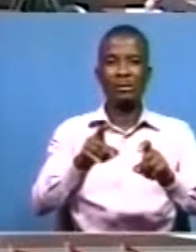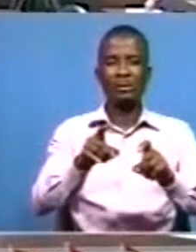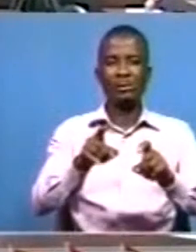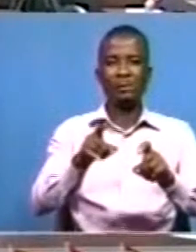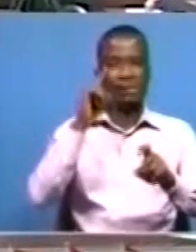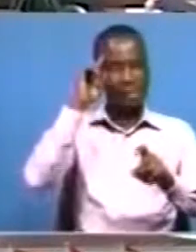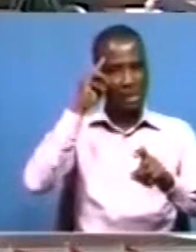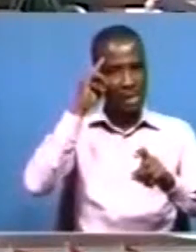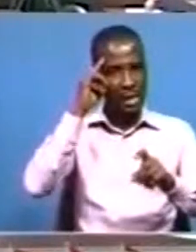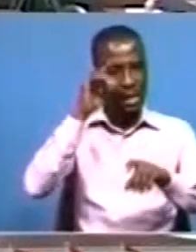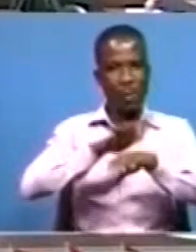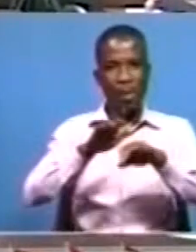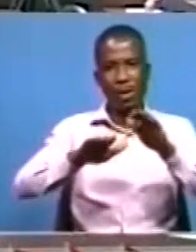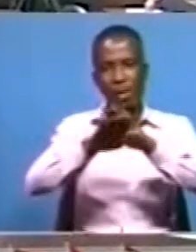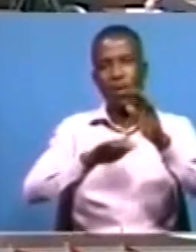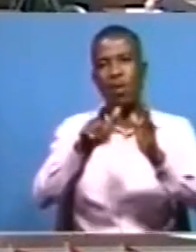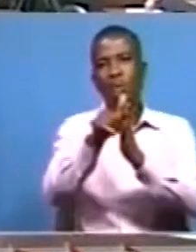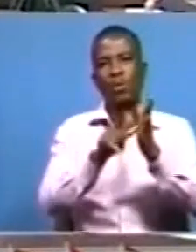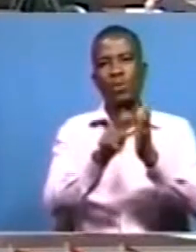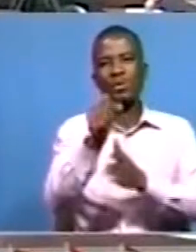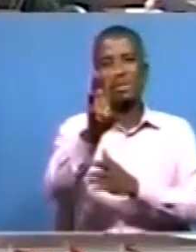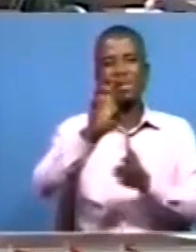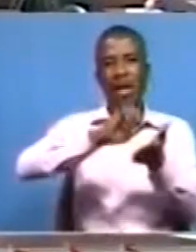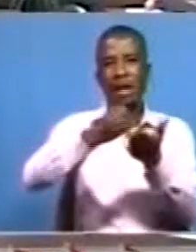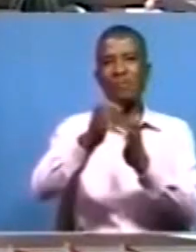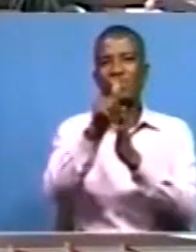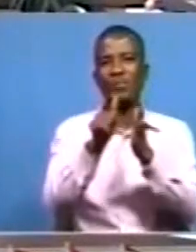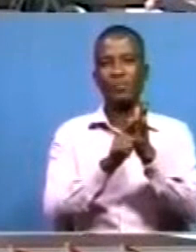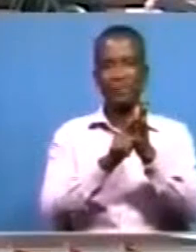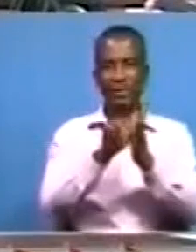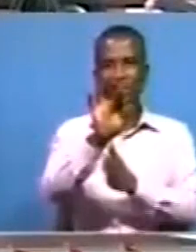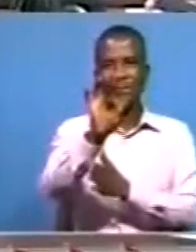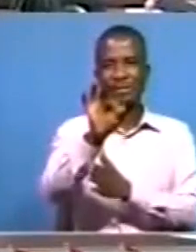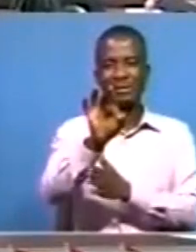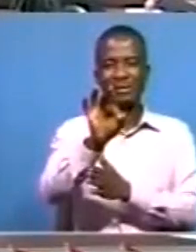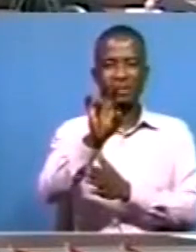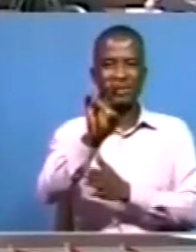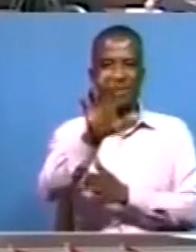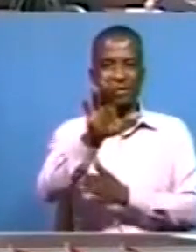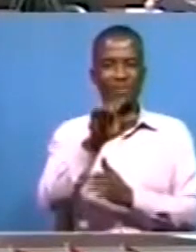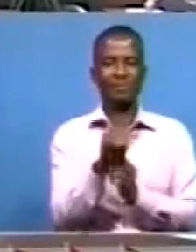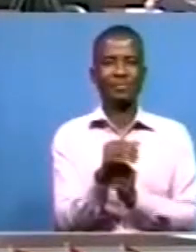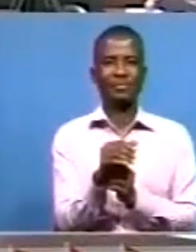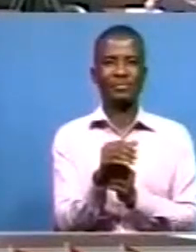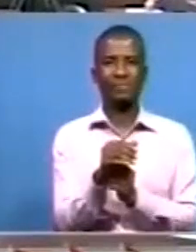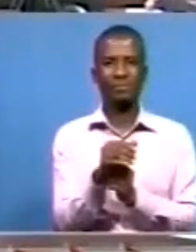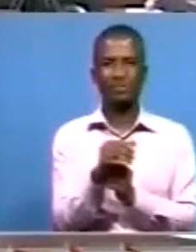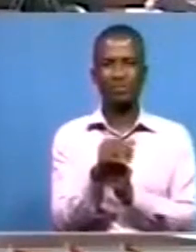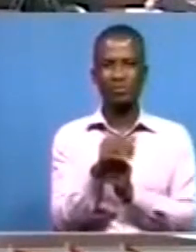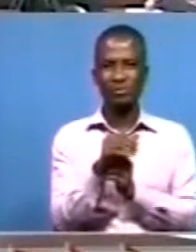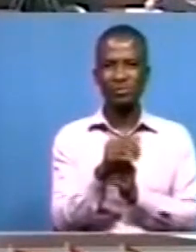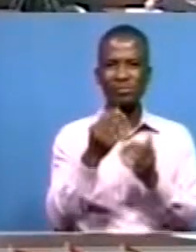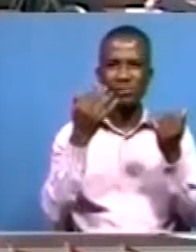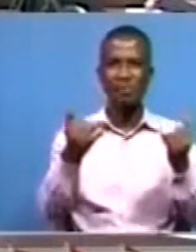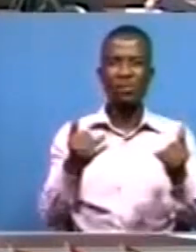presumed against her under Section 26 of the Evidence Act 1975 NRCD 323,